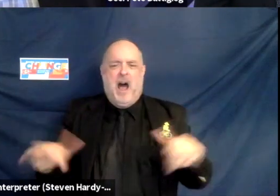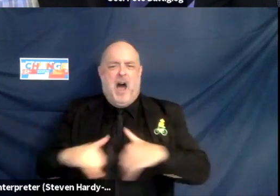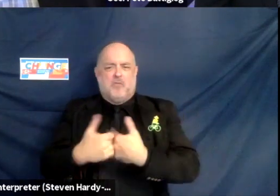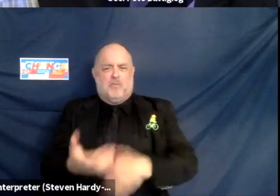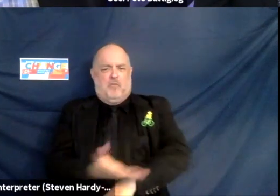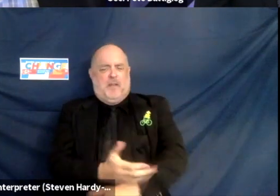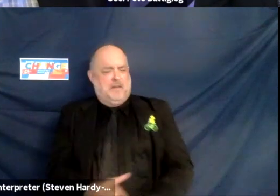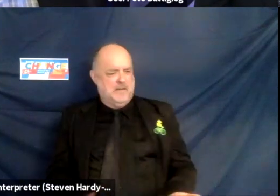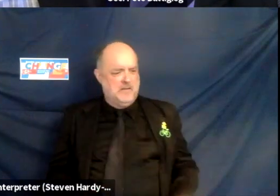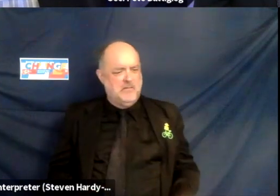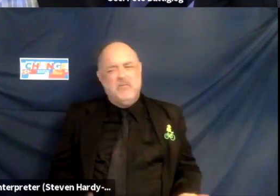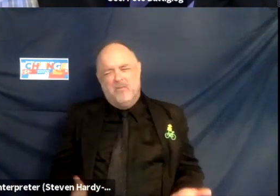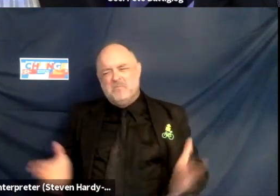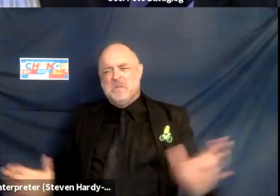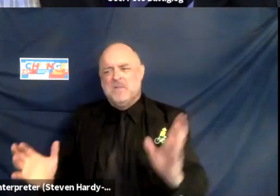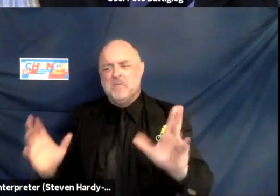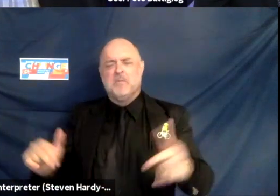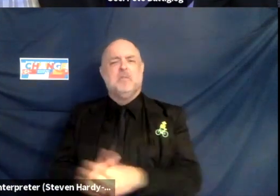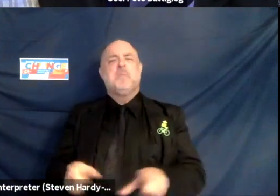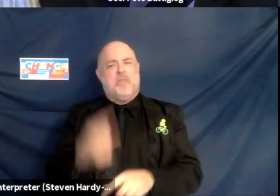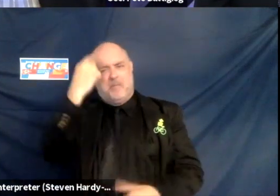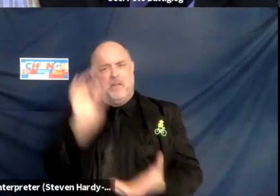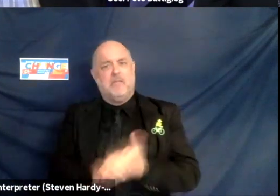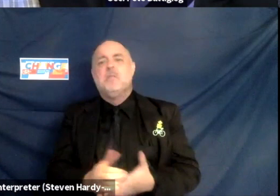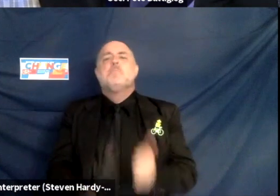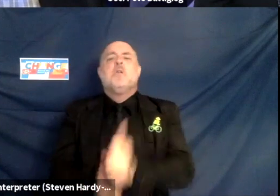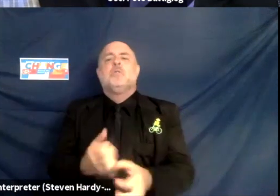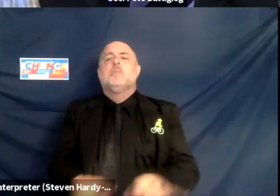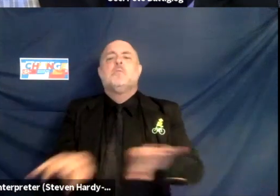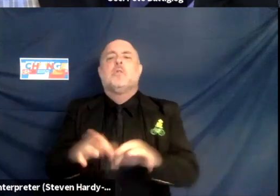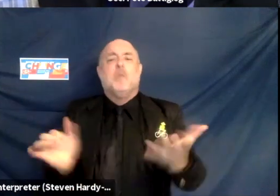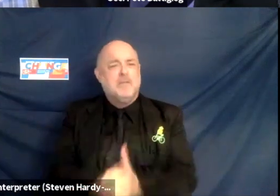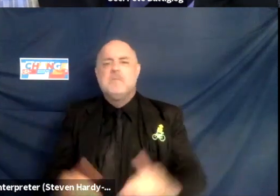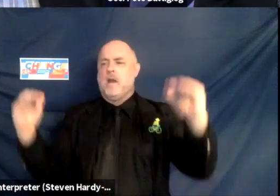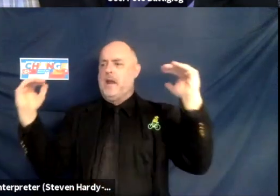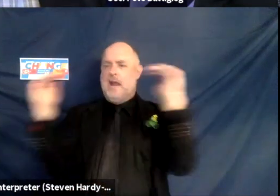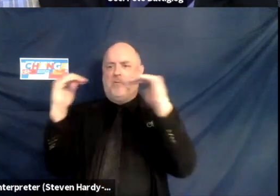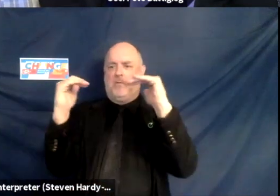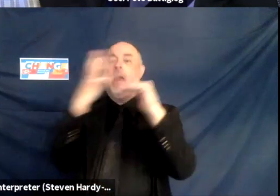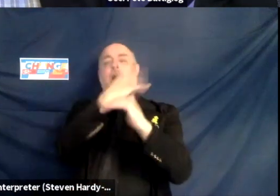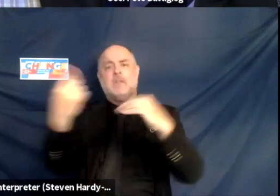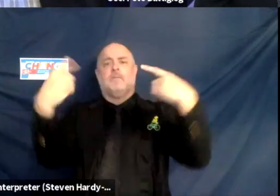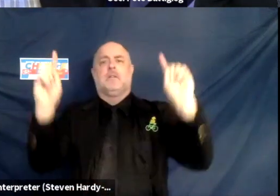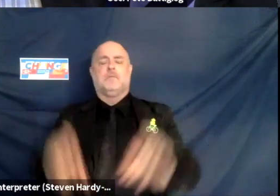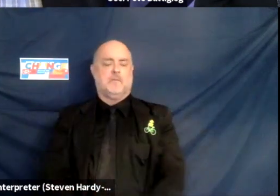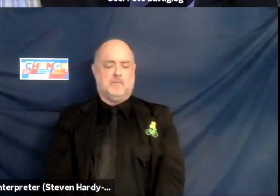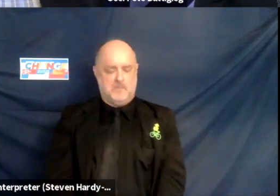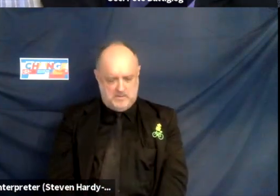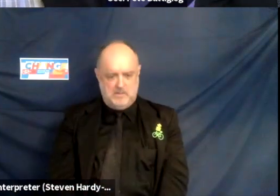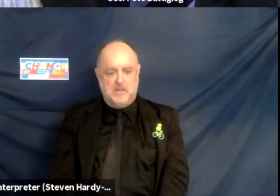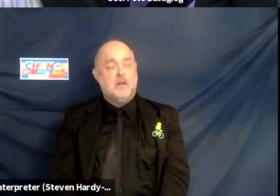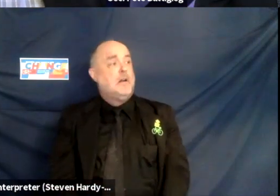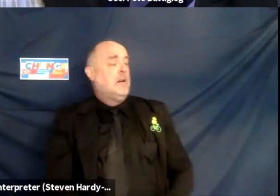that always needs to be there as a backstop. And when it is, then the most important thing is to make sure it's equitable as well as effective. Yeah,